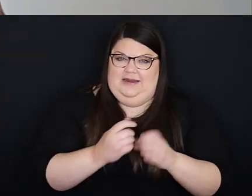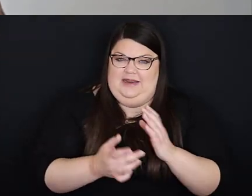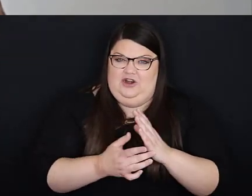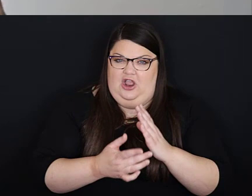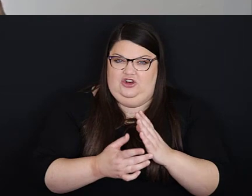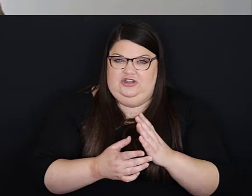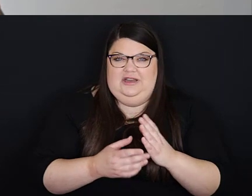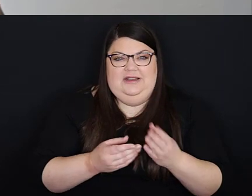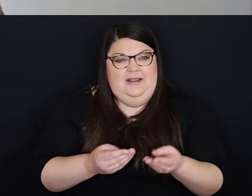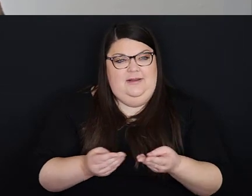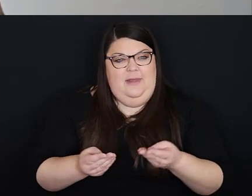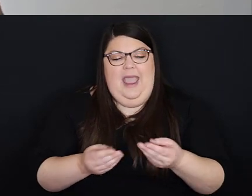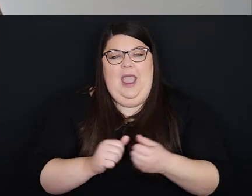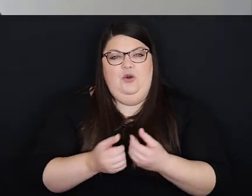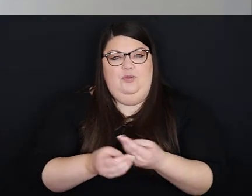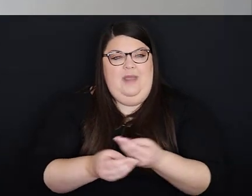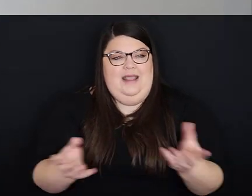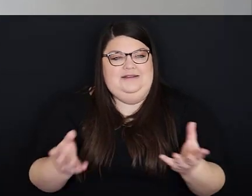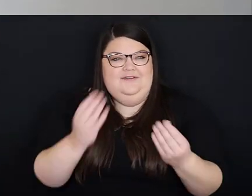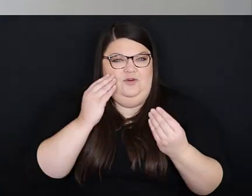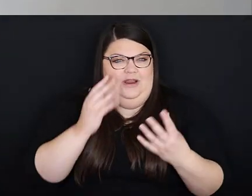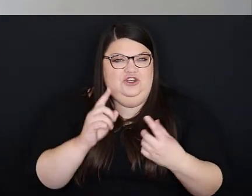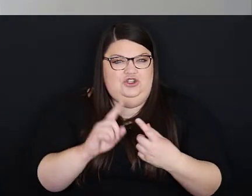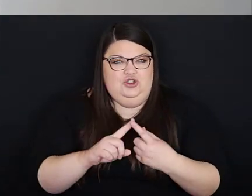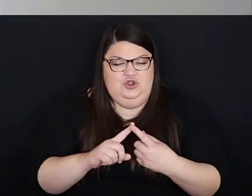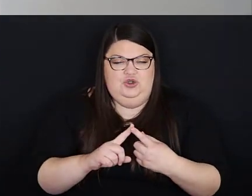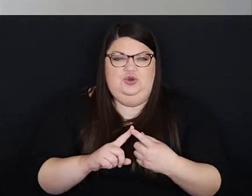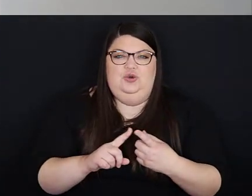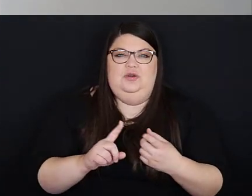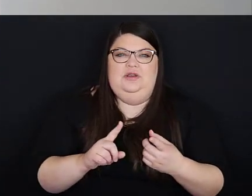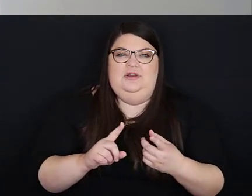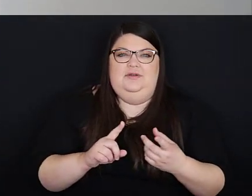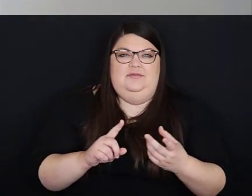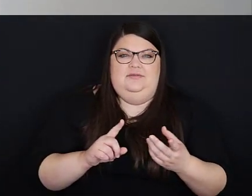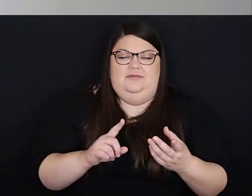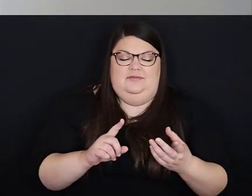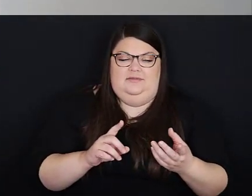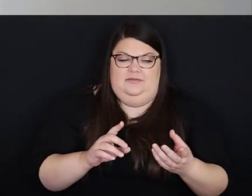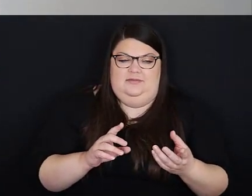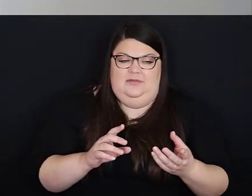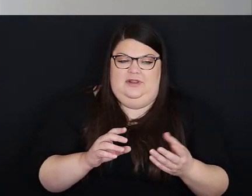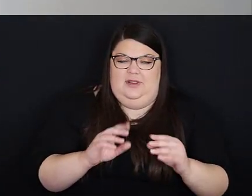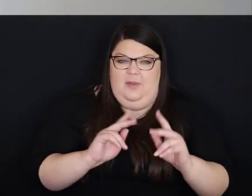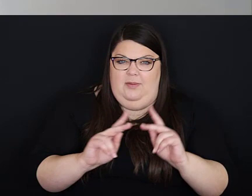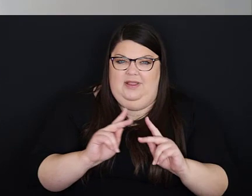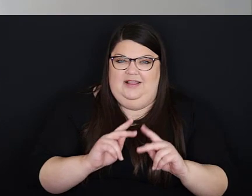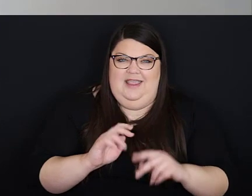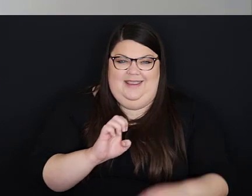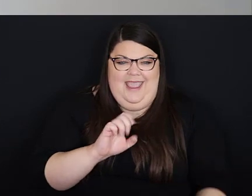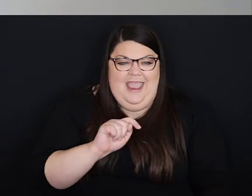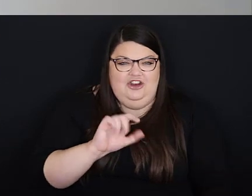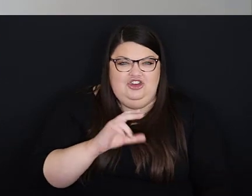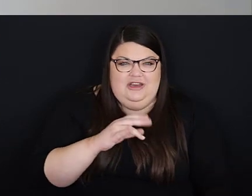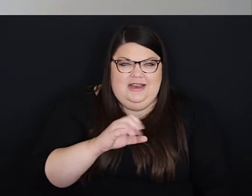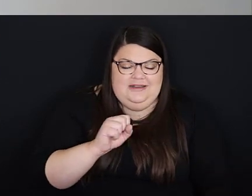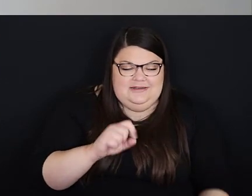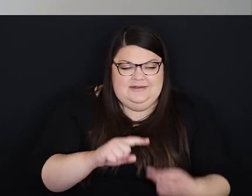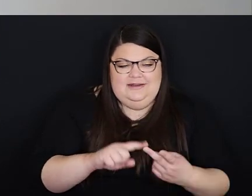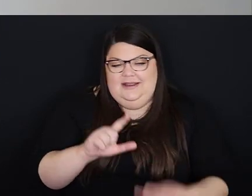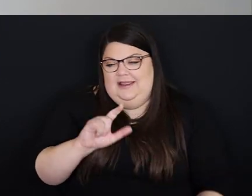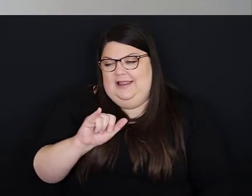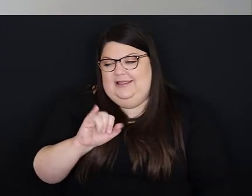information to the public in different ways, like, say, etchings and engravings and lithography. But those are